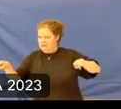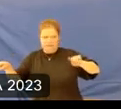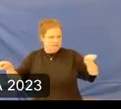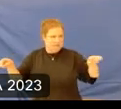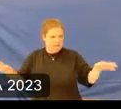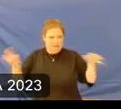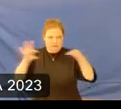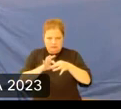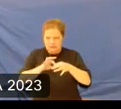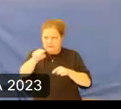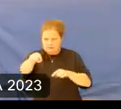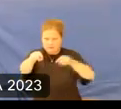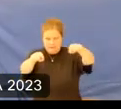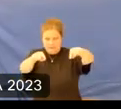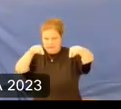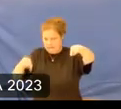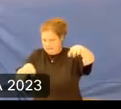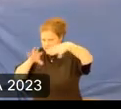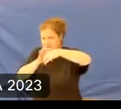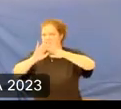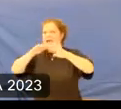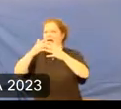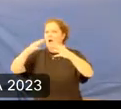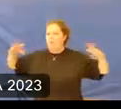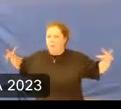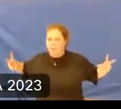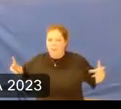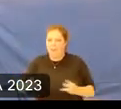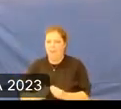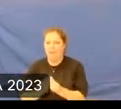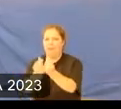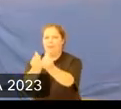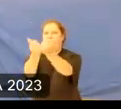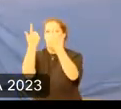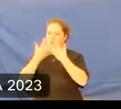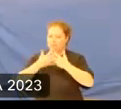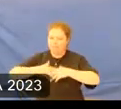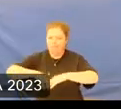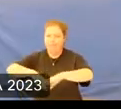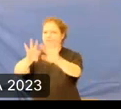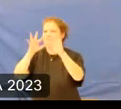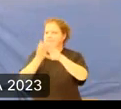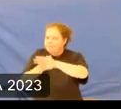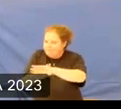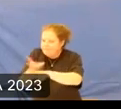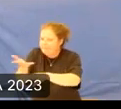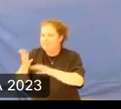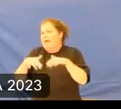do we unify all of this into a coherent message? I think we really have very little understanding of